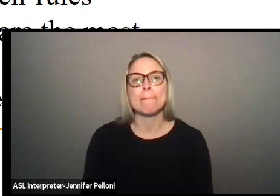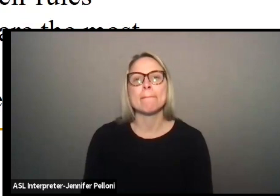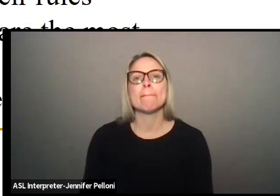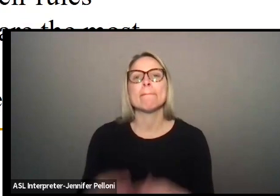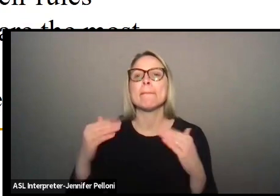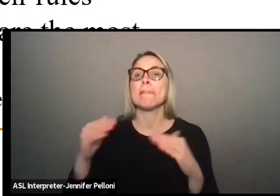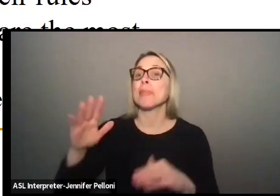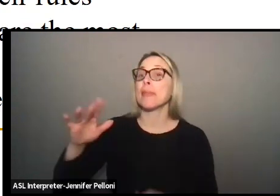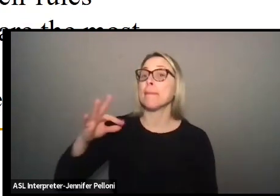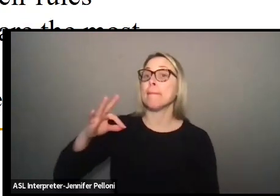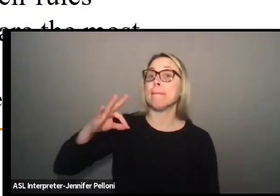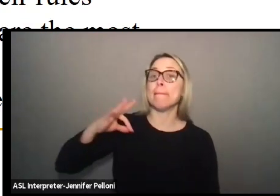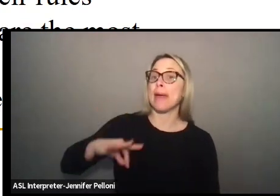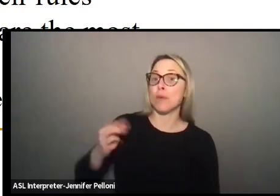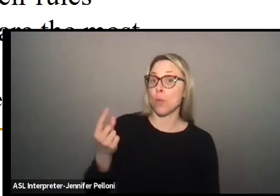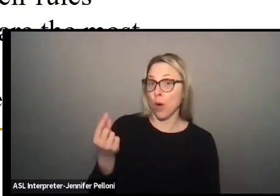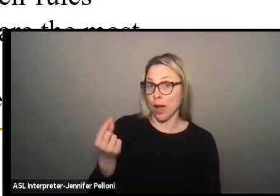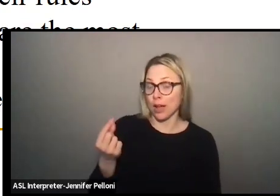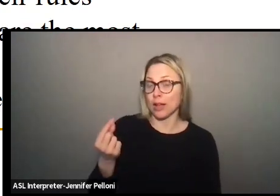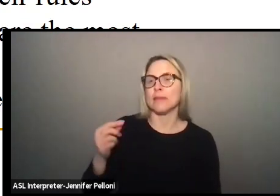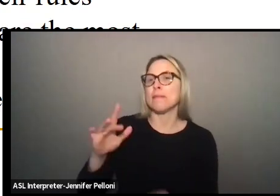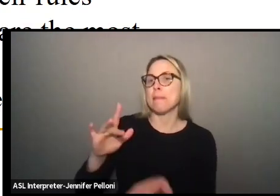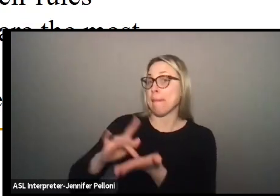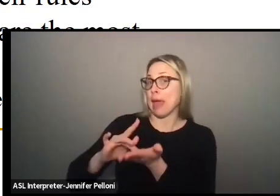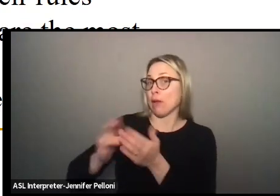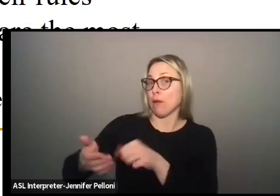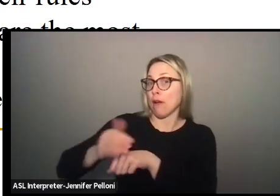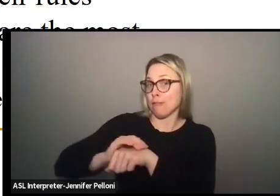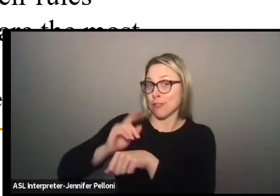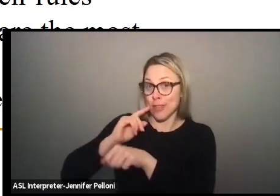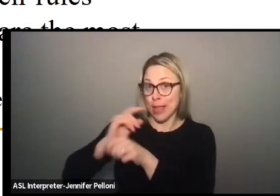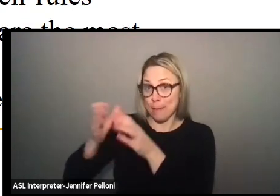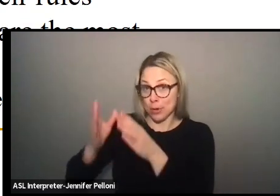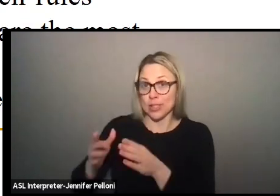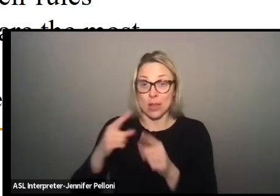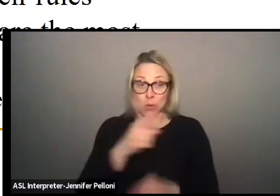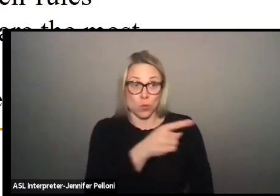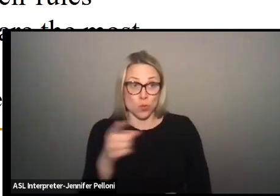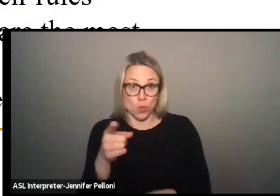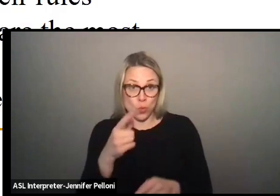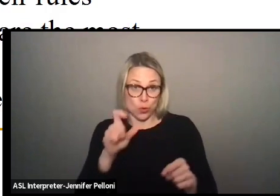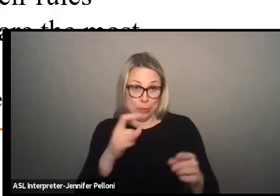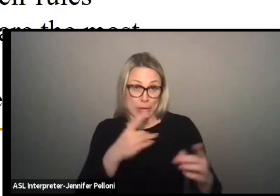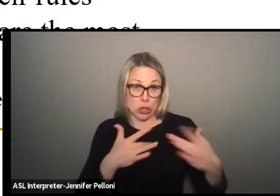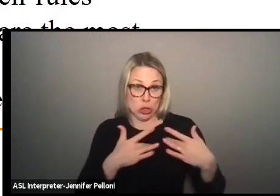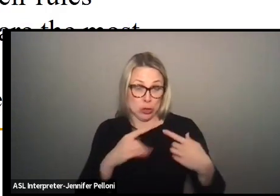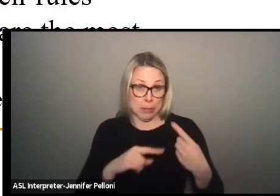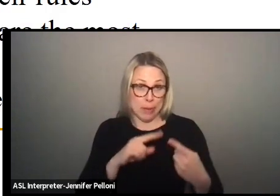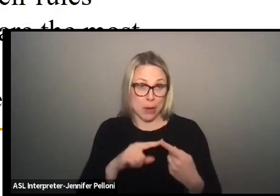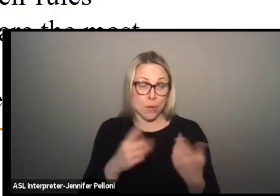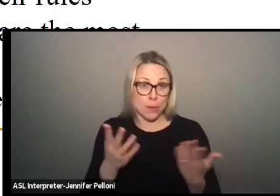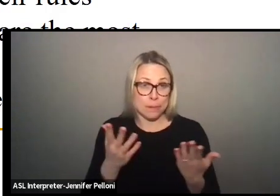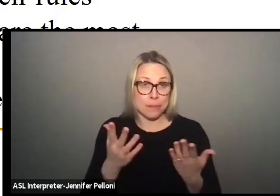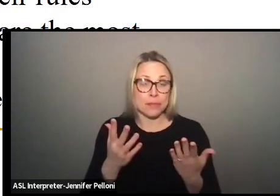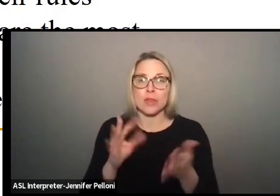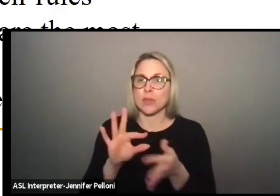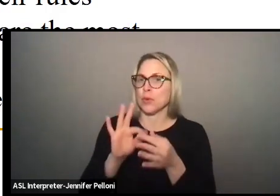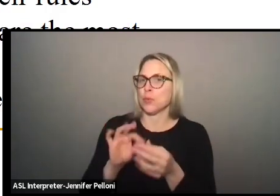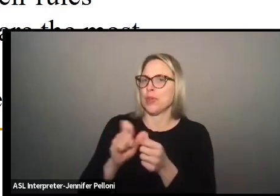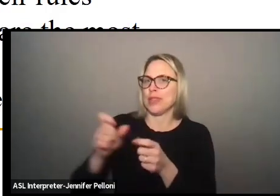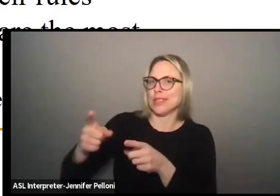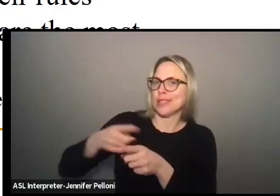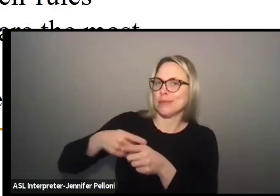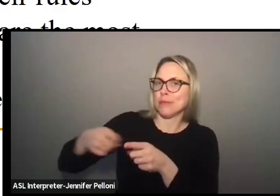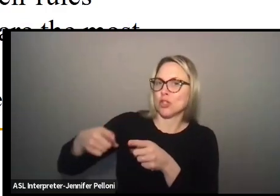The benefit or the medical coverage that we're really concerned about at this point related to the special needs